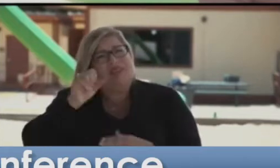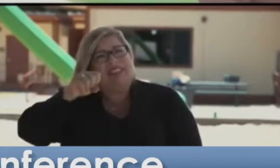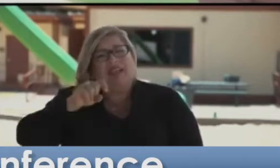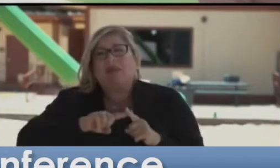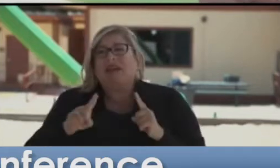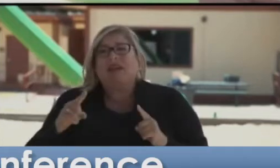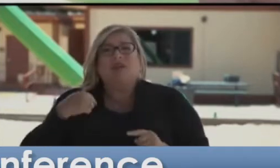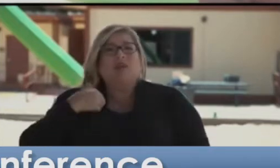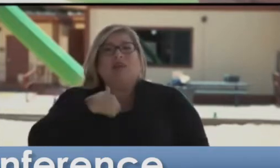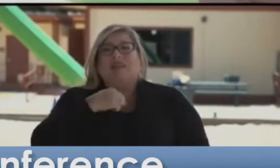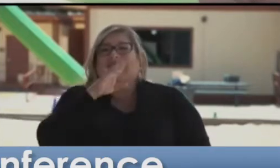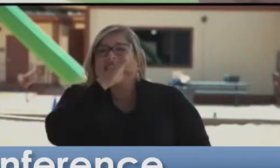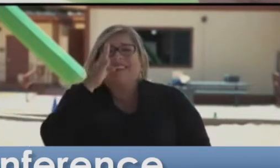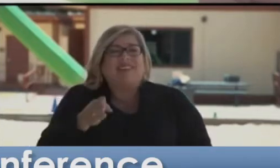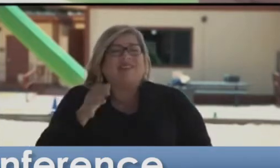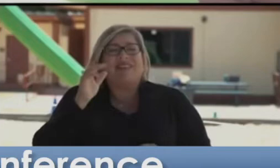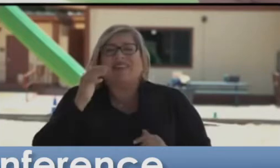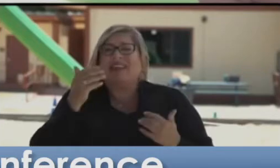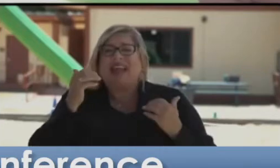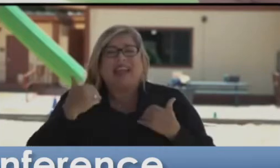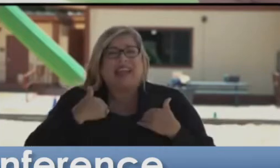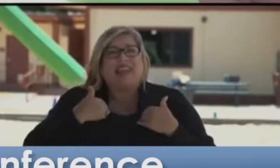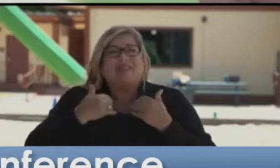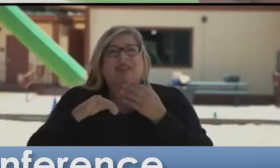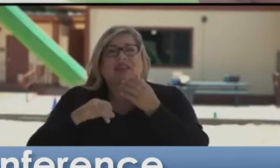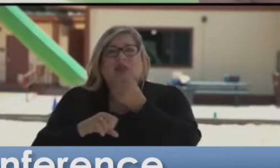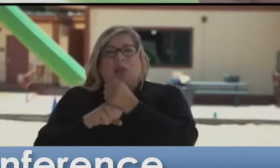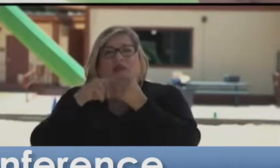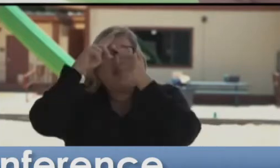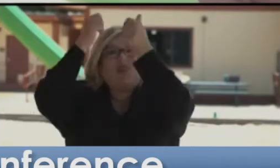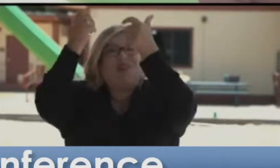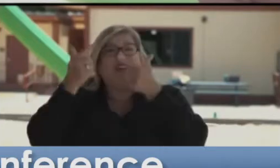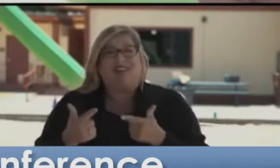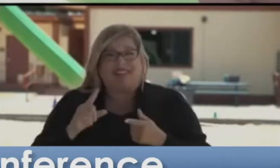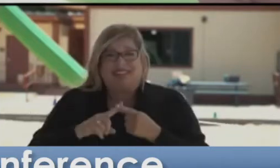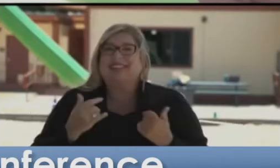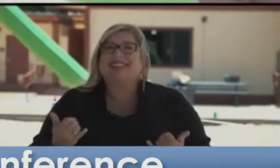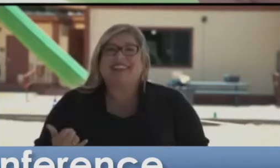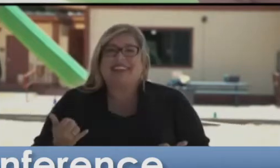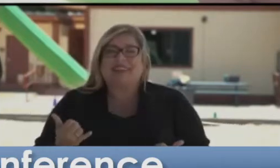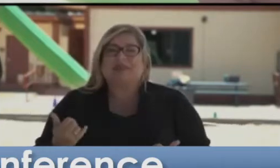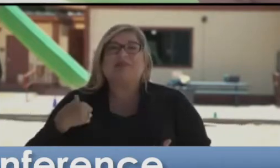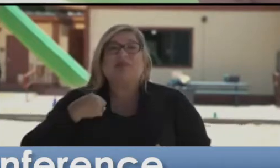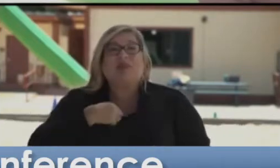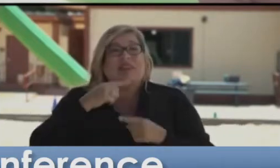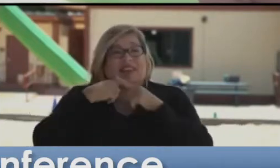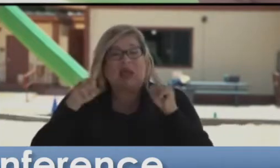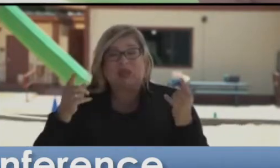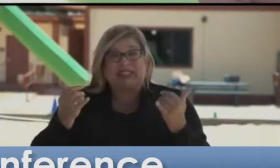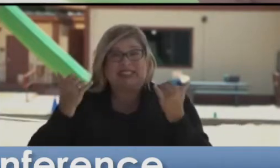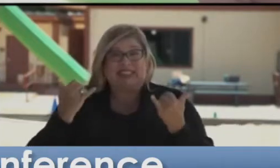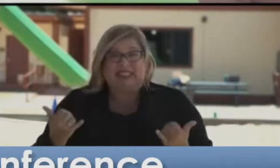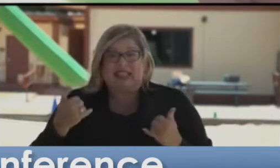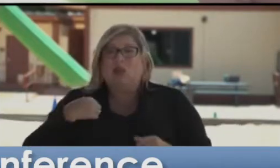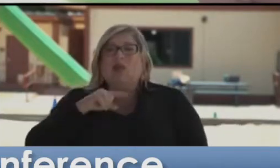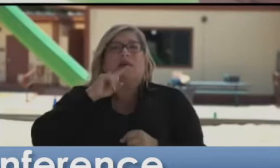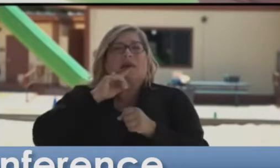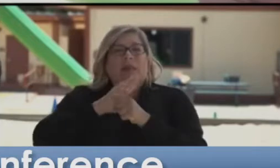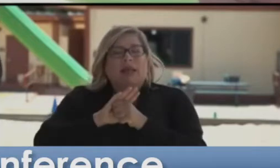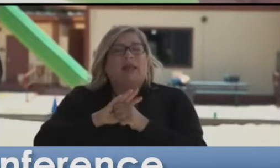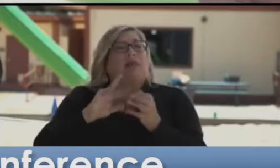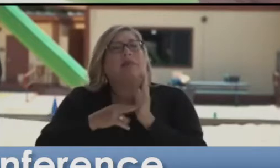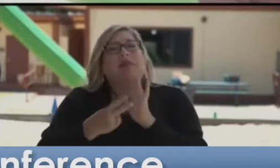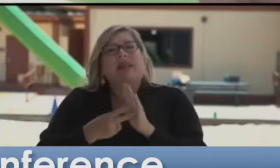able to fill that universal commitment until today. We are announcing today a commitment that over